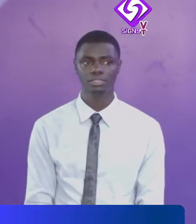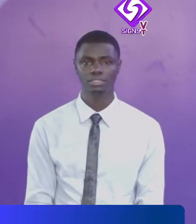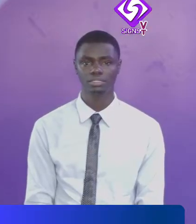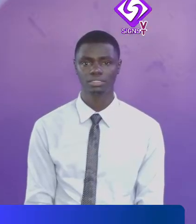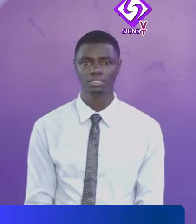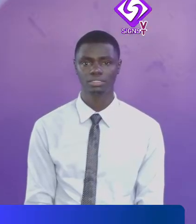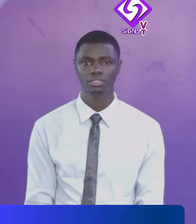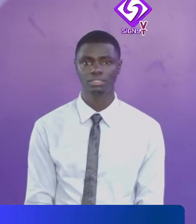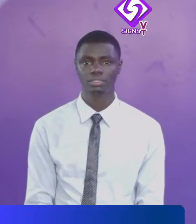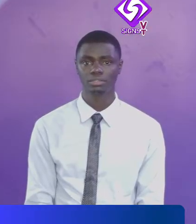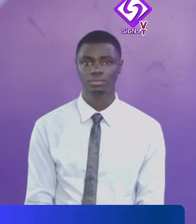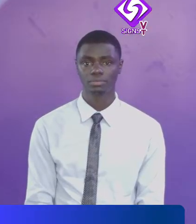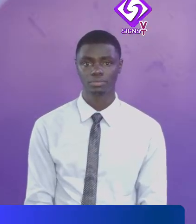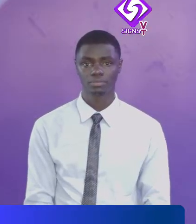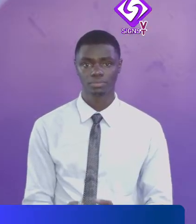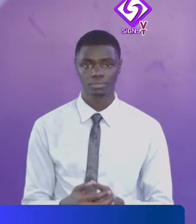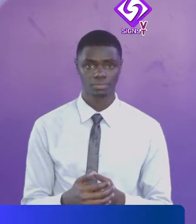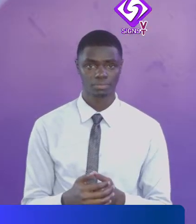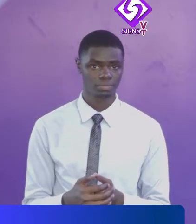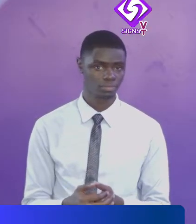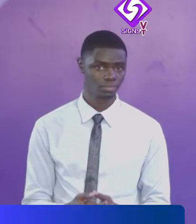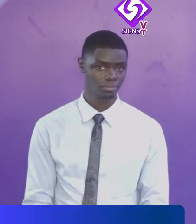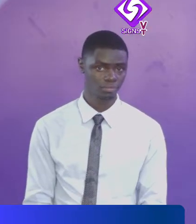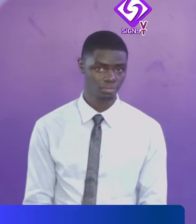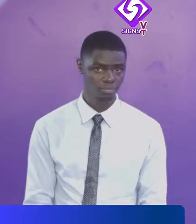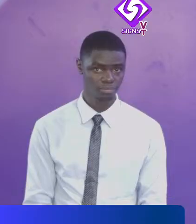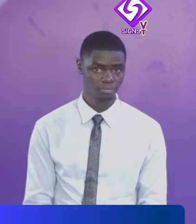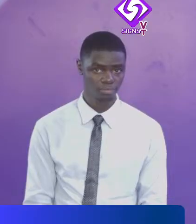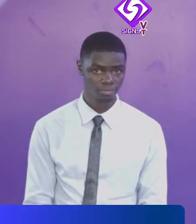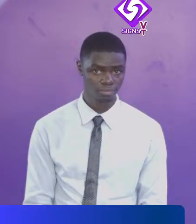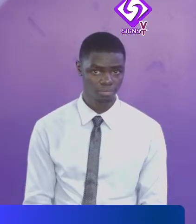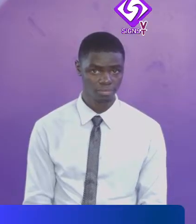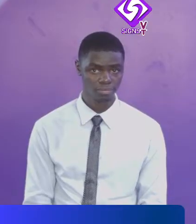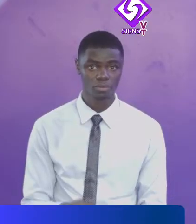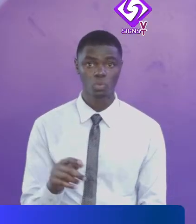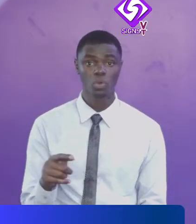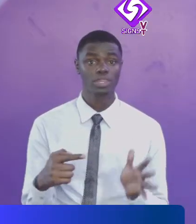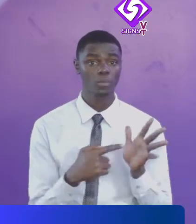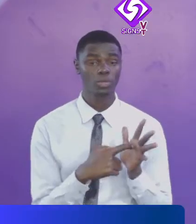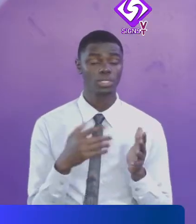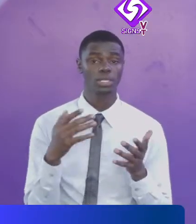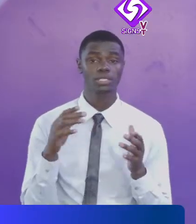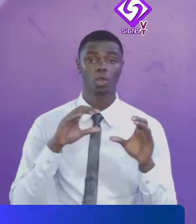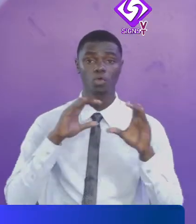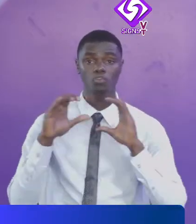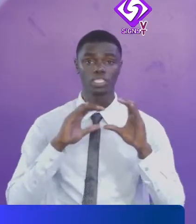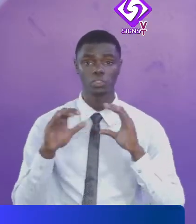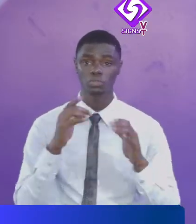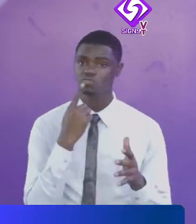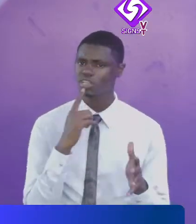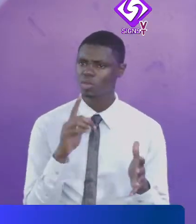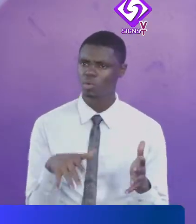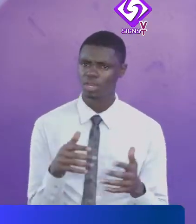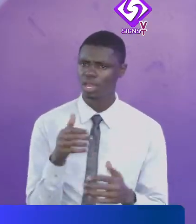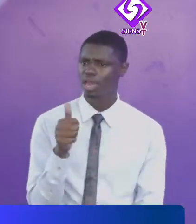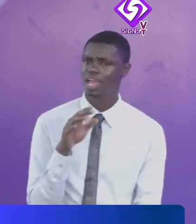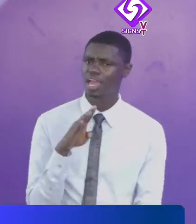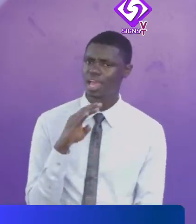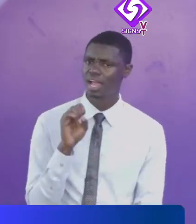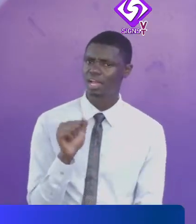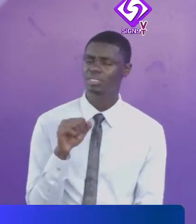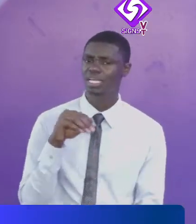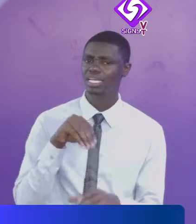better without exposing you to losses. Let us go back to a point in the conversation where you say that ABSA's